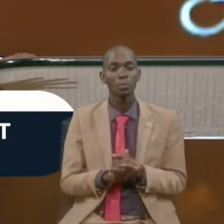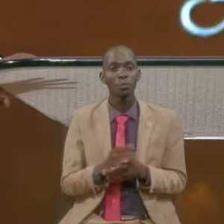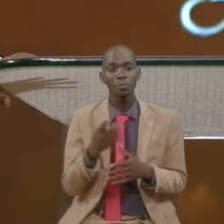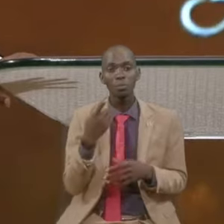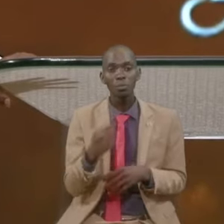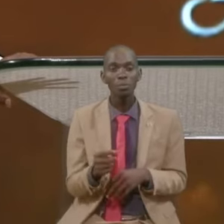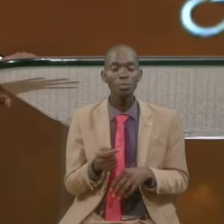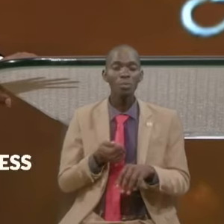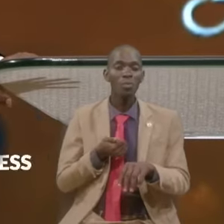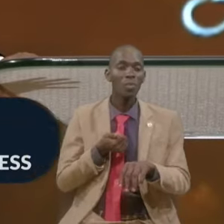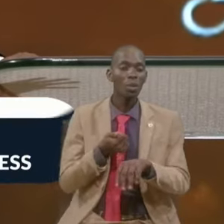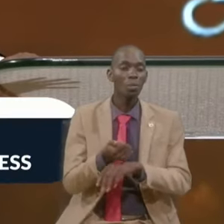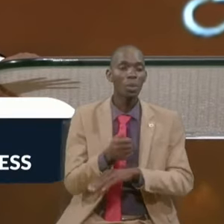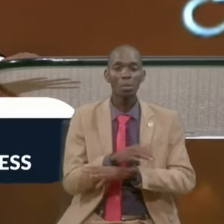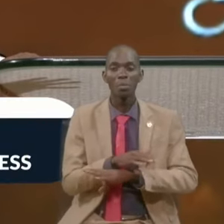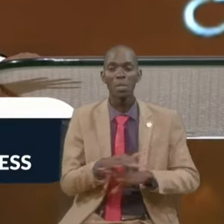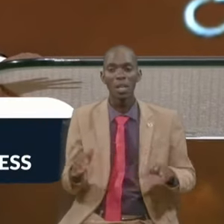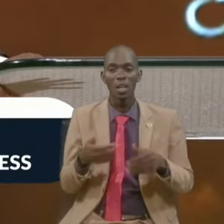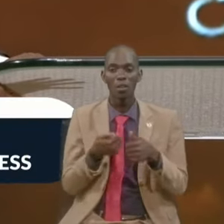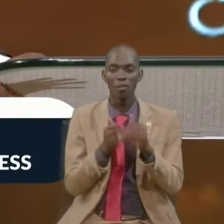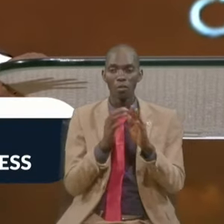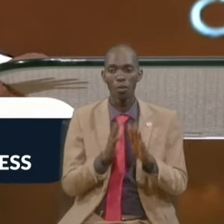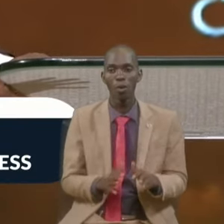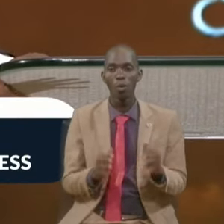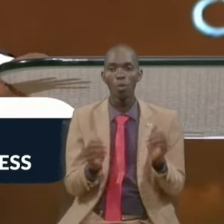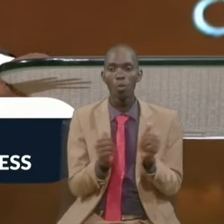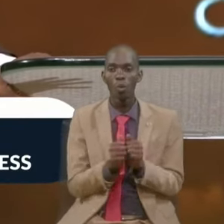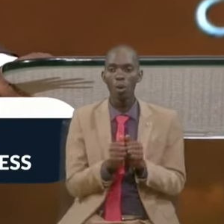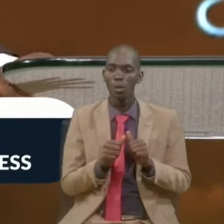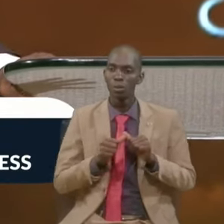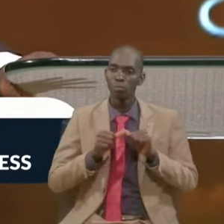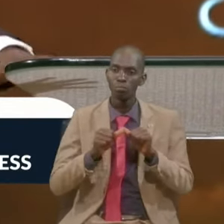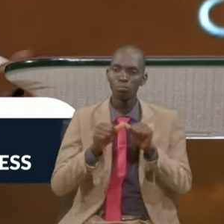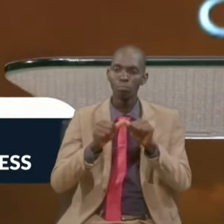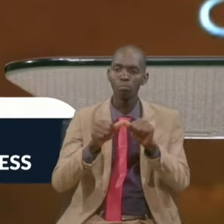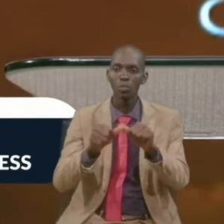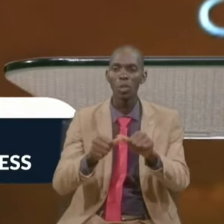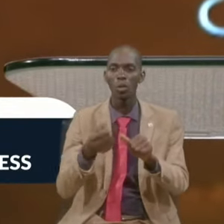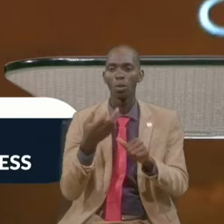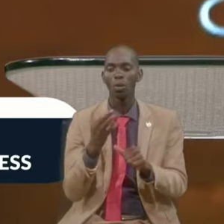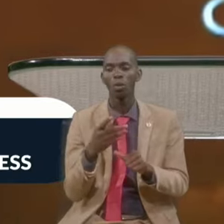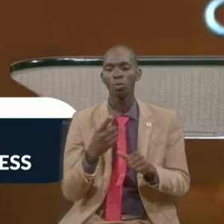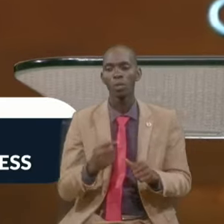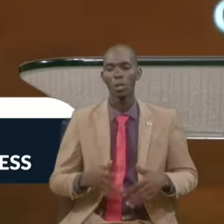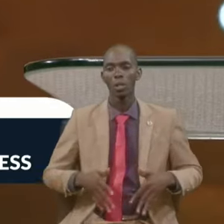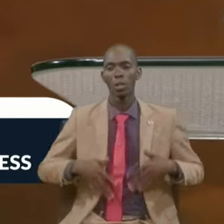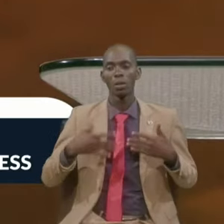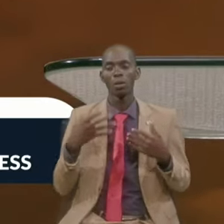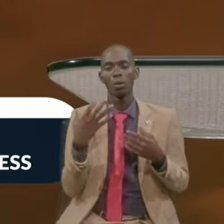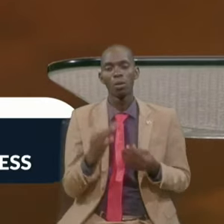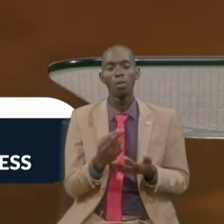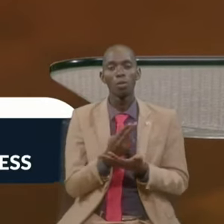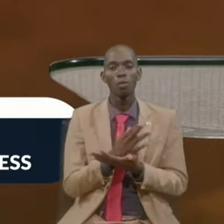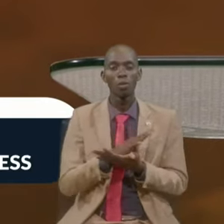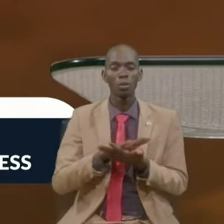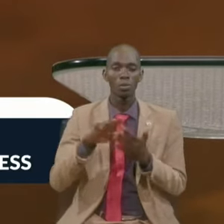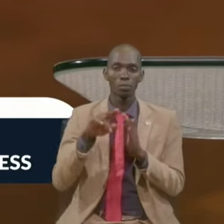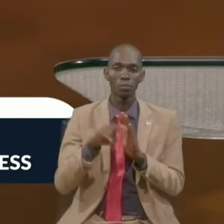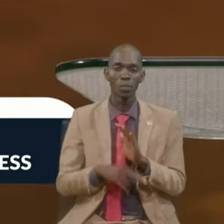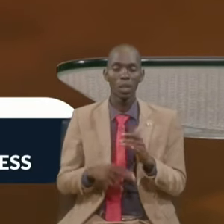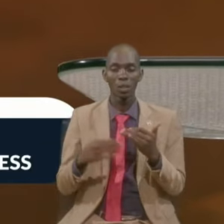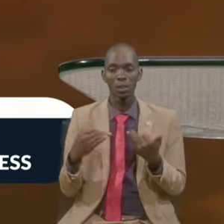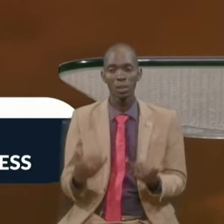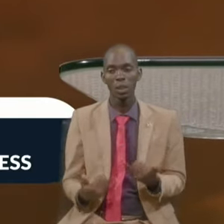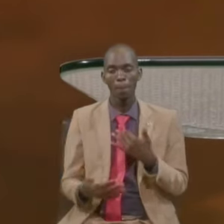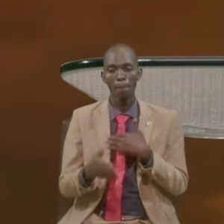blameless followers with perseverance of the life of godliness. Let's look